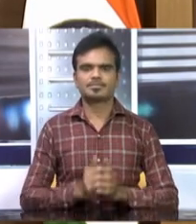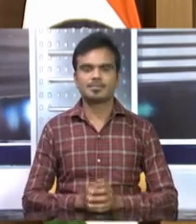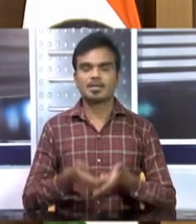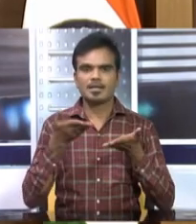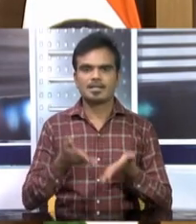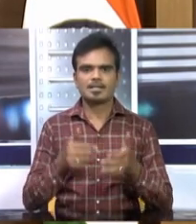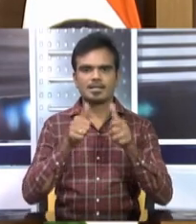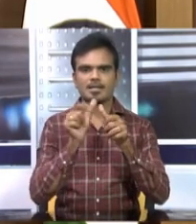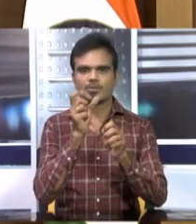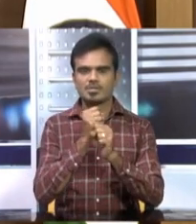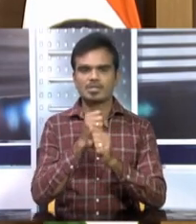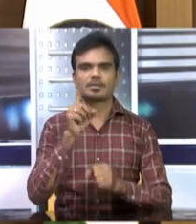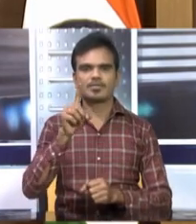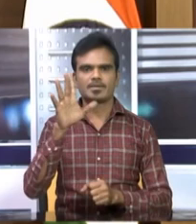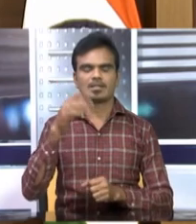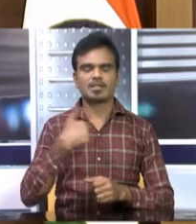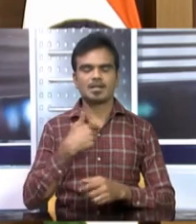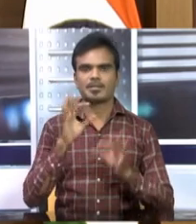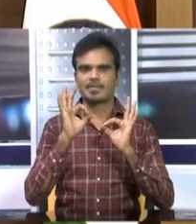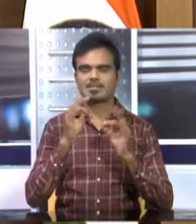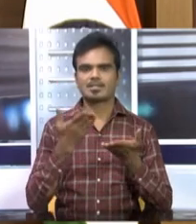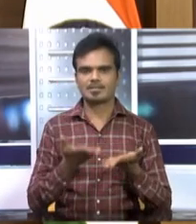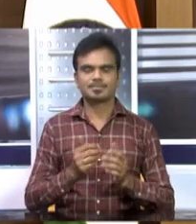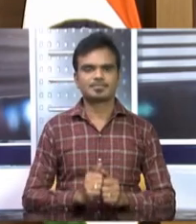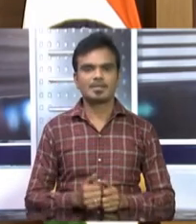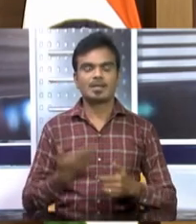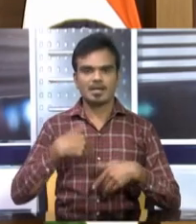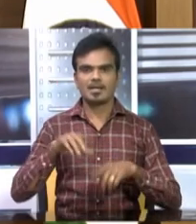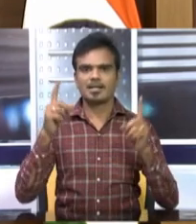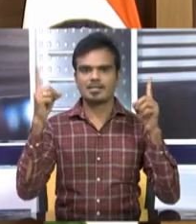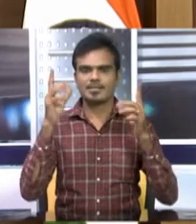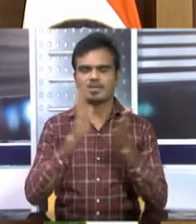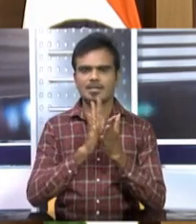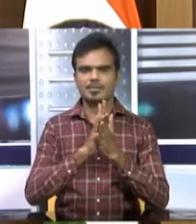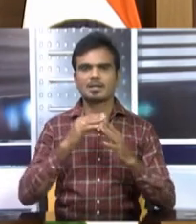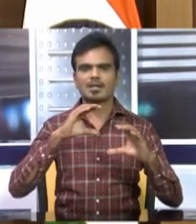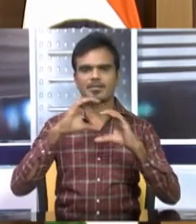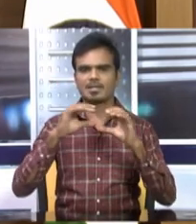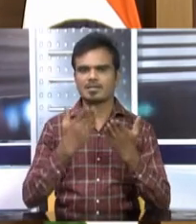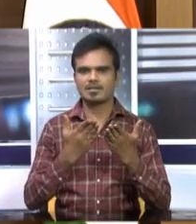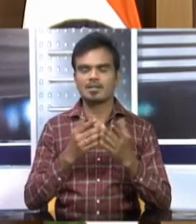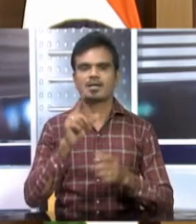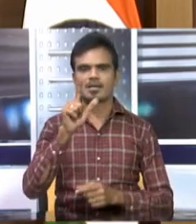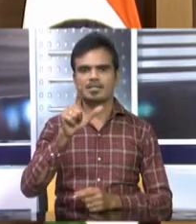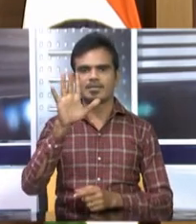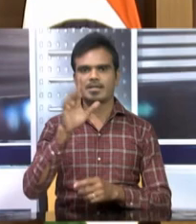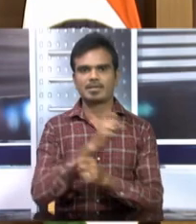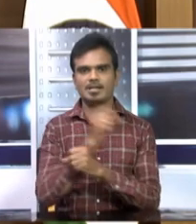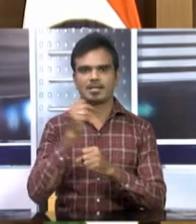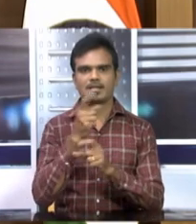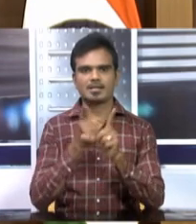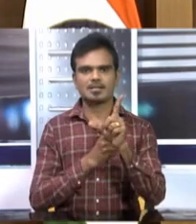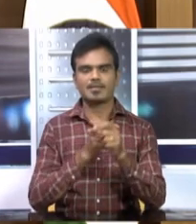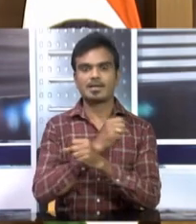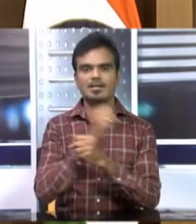This August 15th is very special to us as we are celebrating and commemorating 75 years of